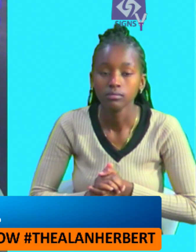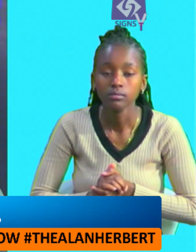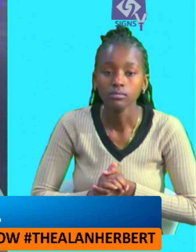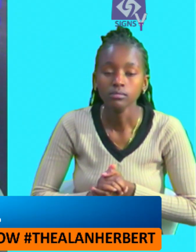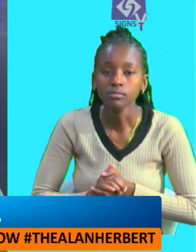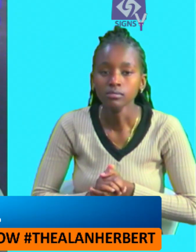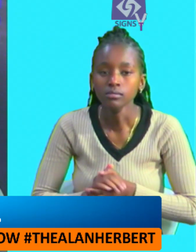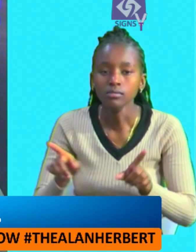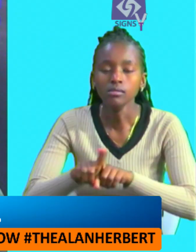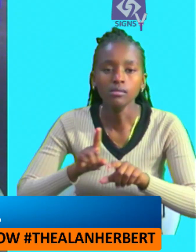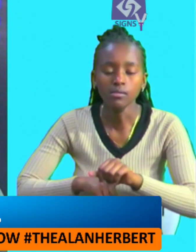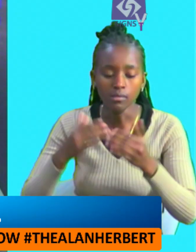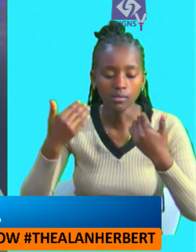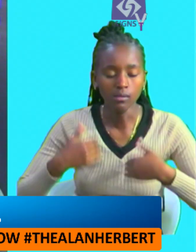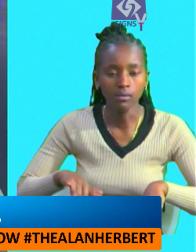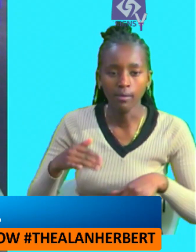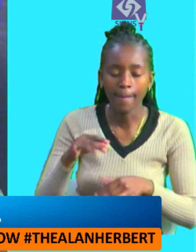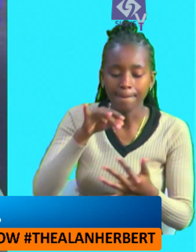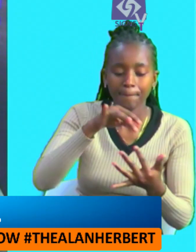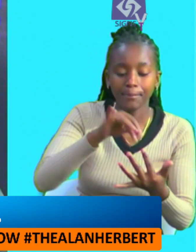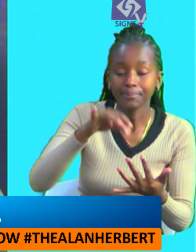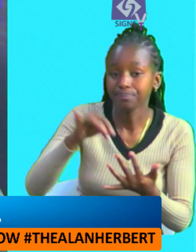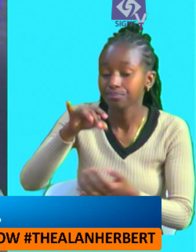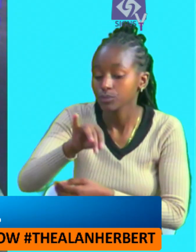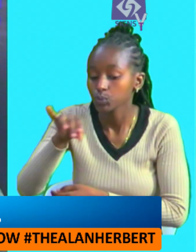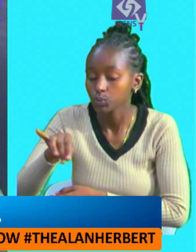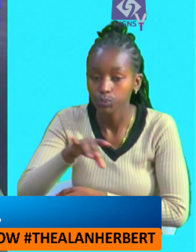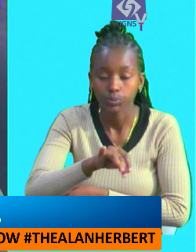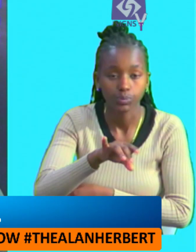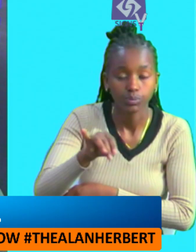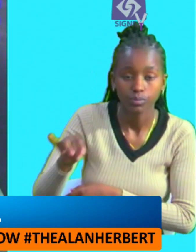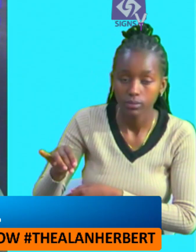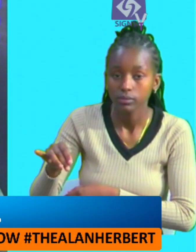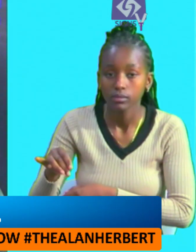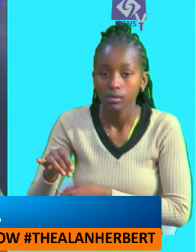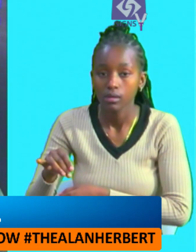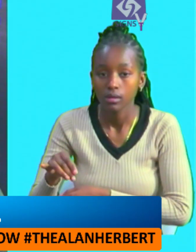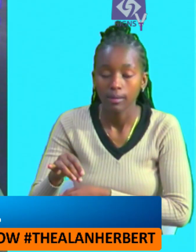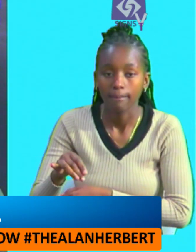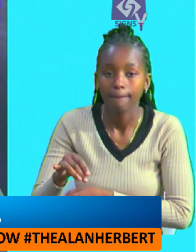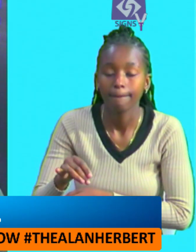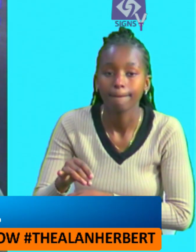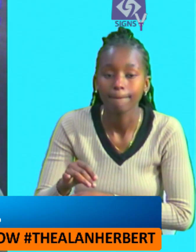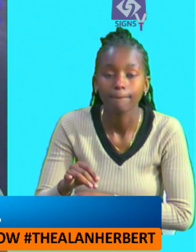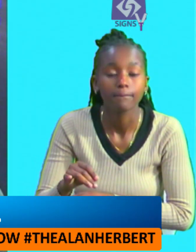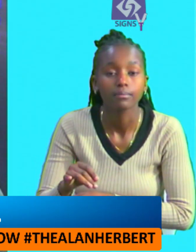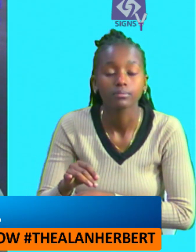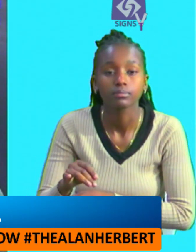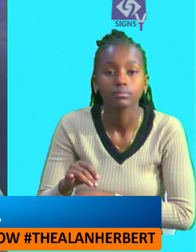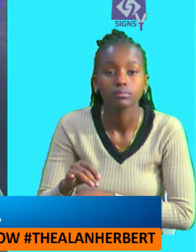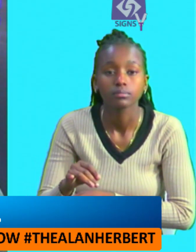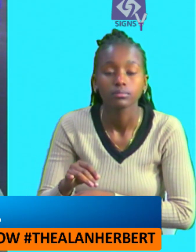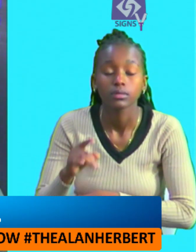I think something that I've been picking, or rather that has been making me picky in choosing what to